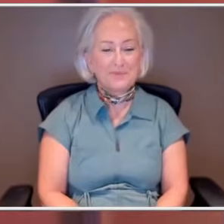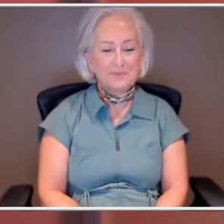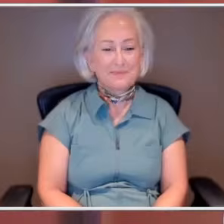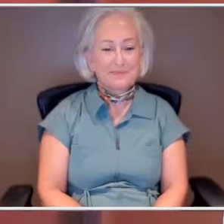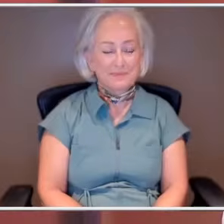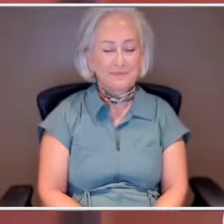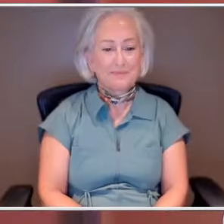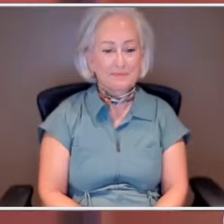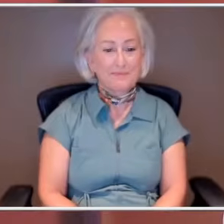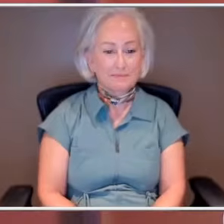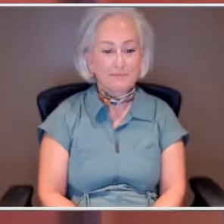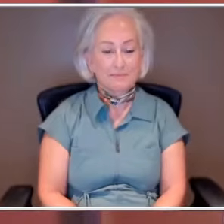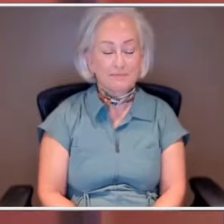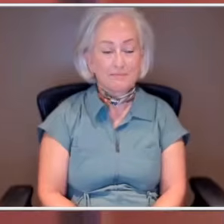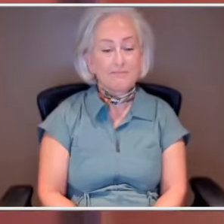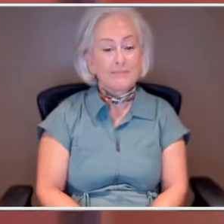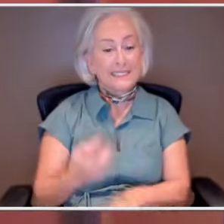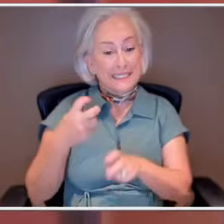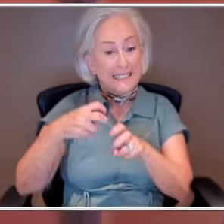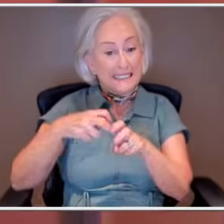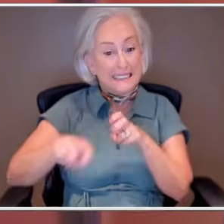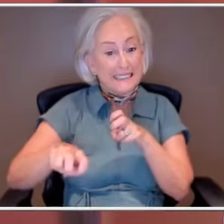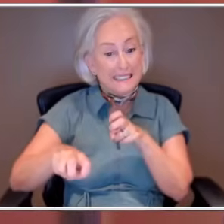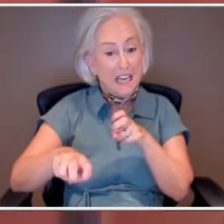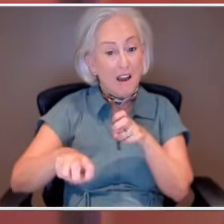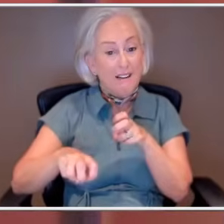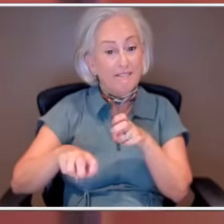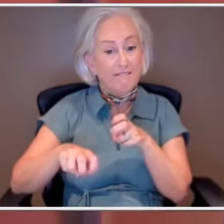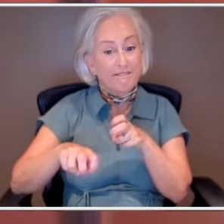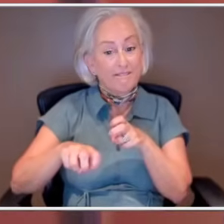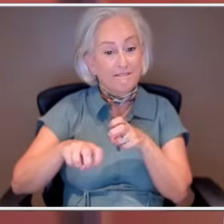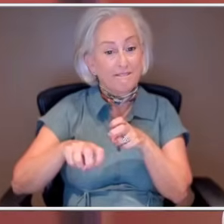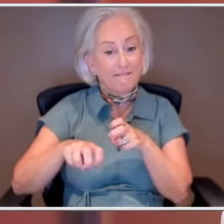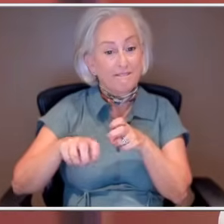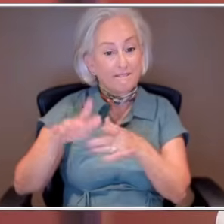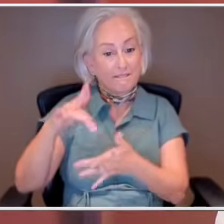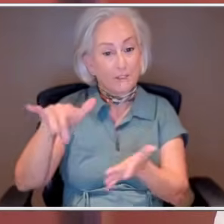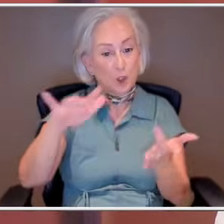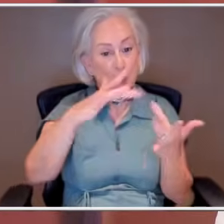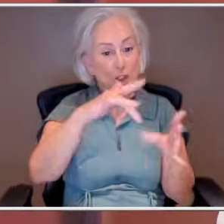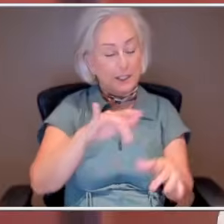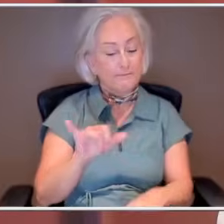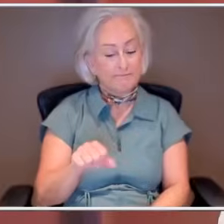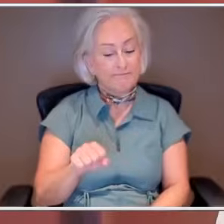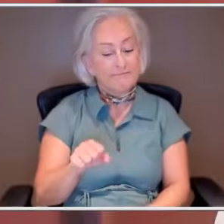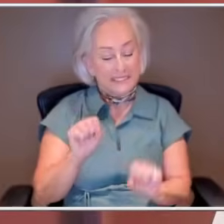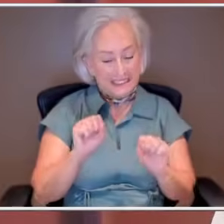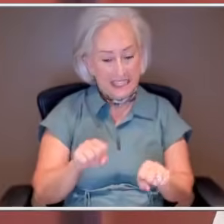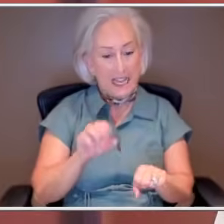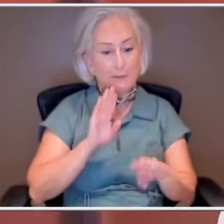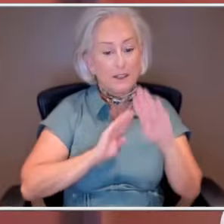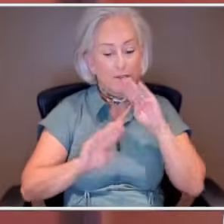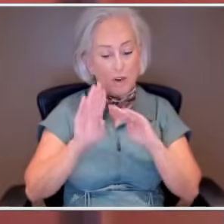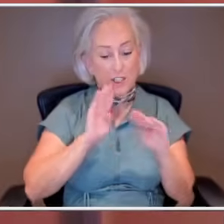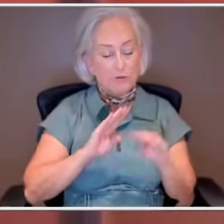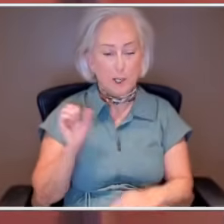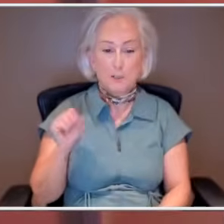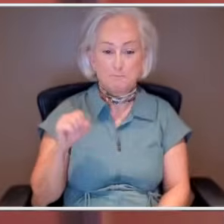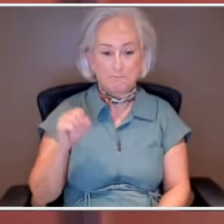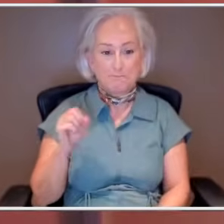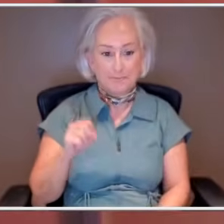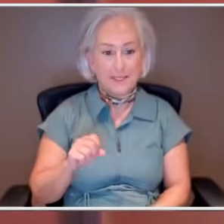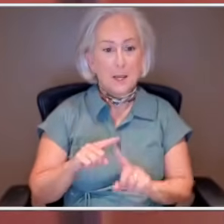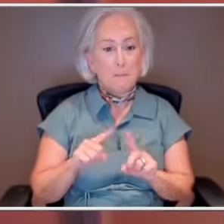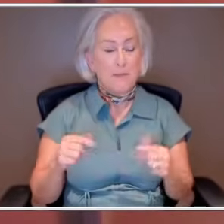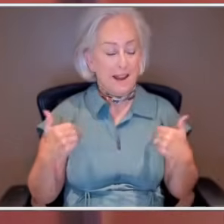That it is a tough road and it is frustrating, but that when you have 2 great doctors like I